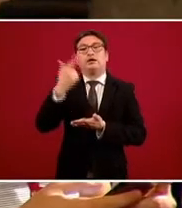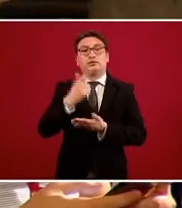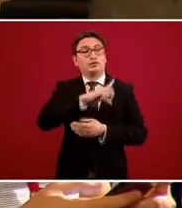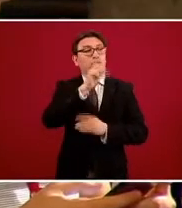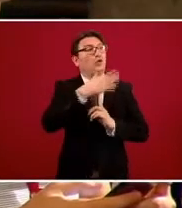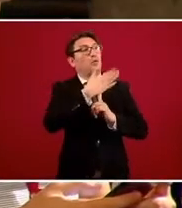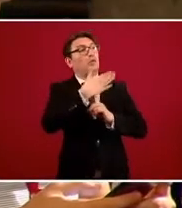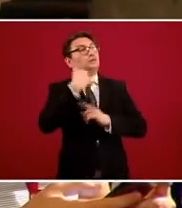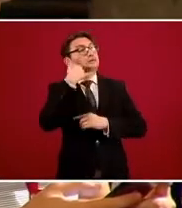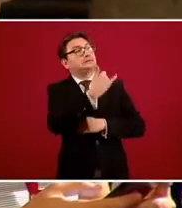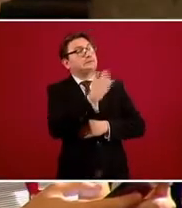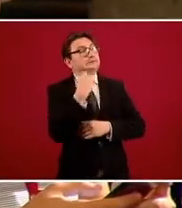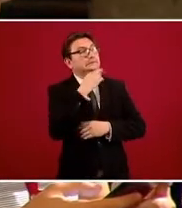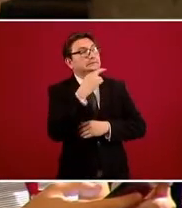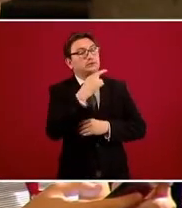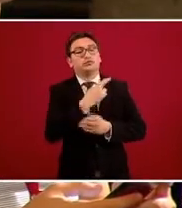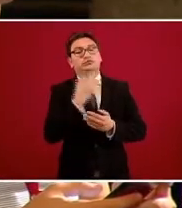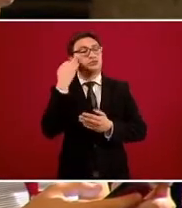he